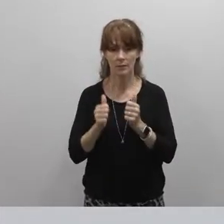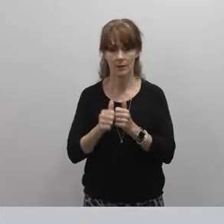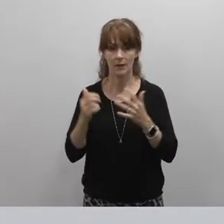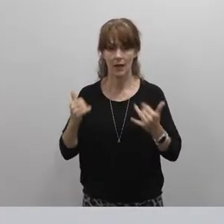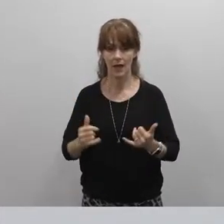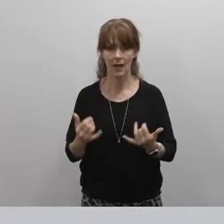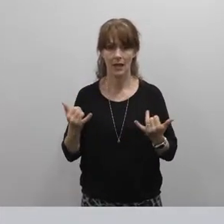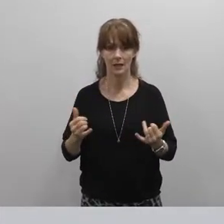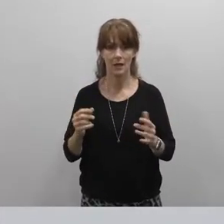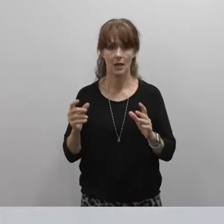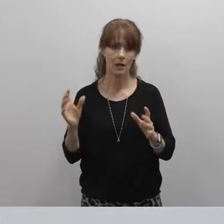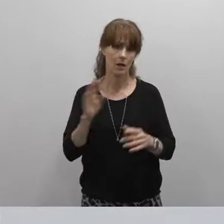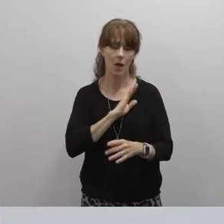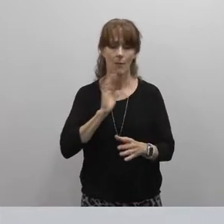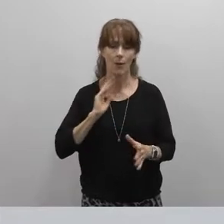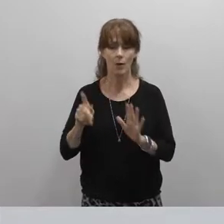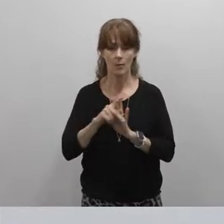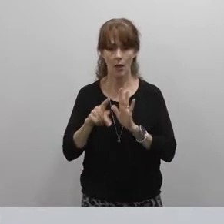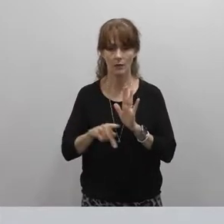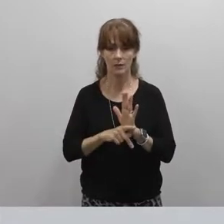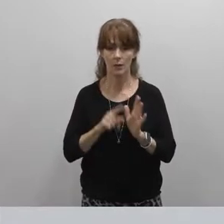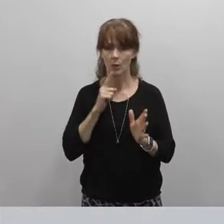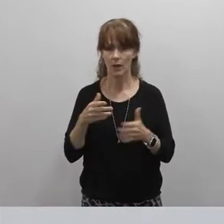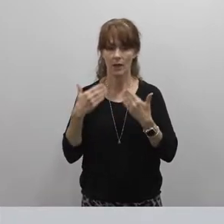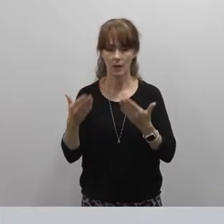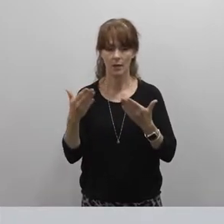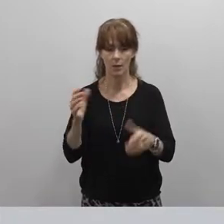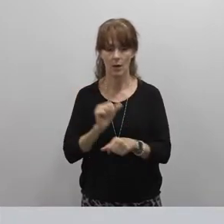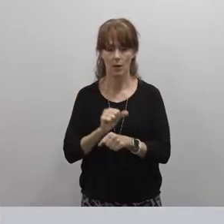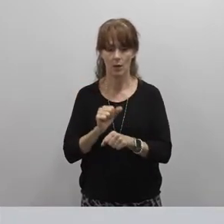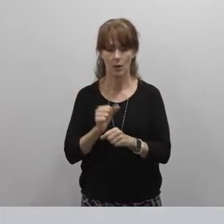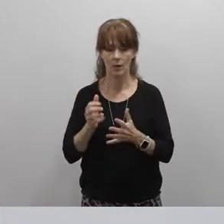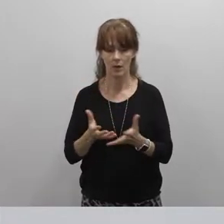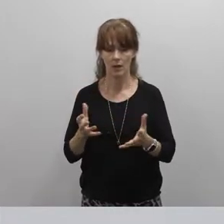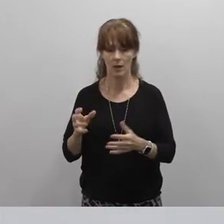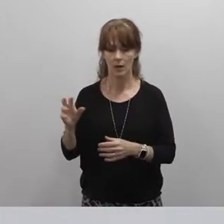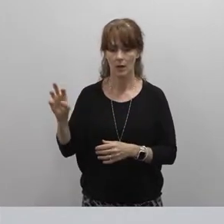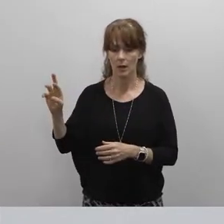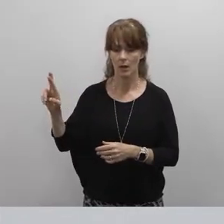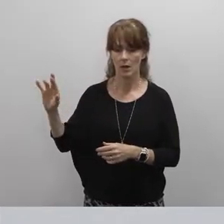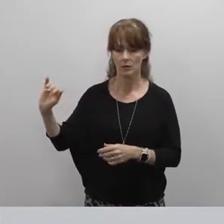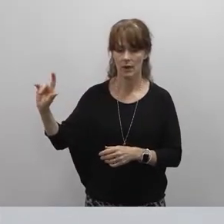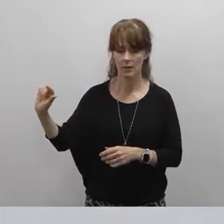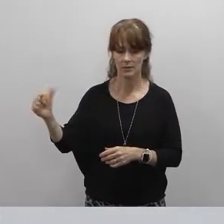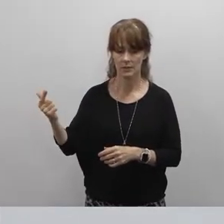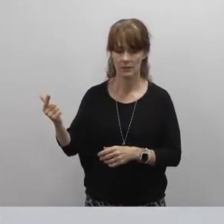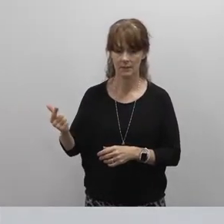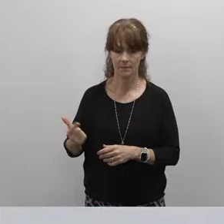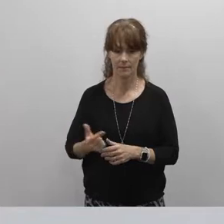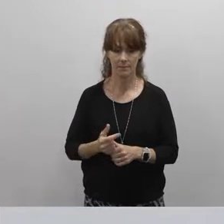to actually a board policy. And we're extremely grateful. We've been working a lot with Mr. Rising,